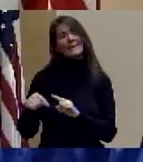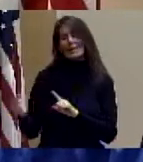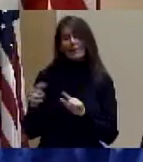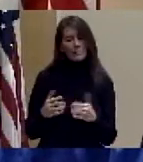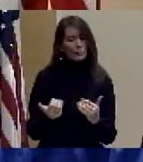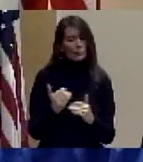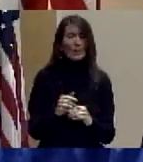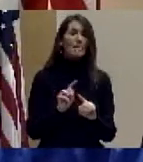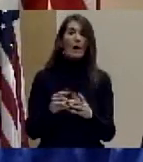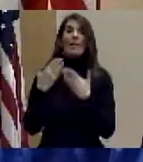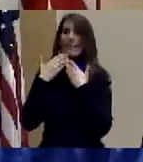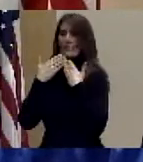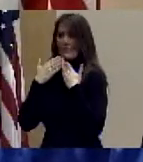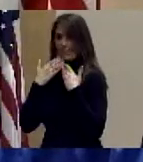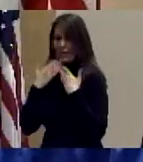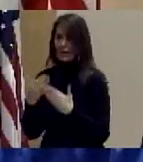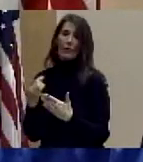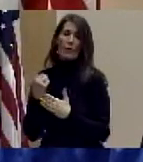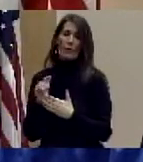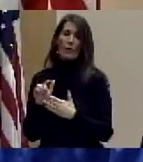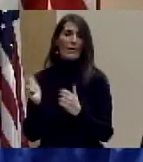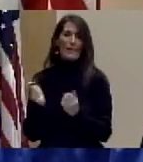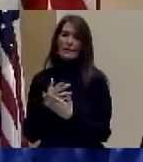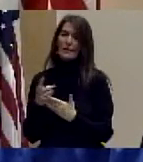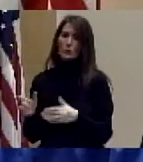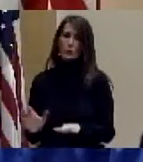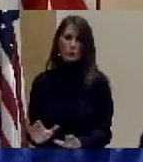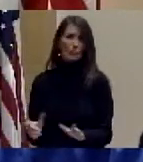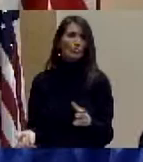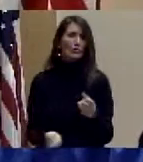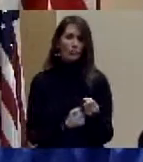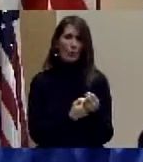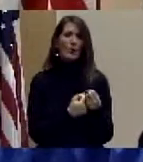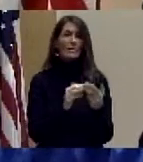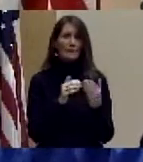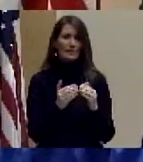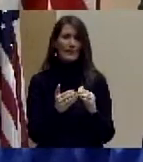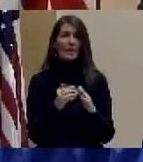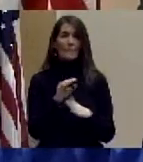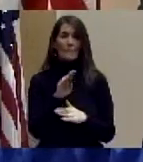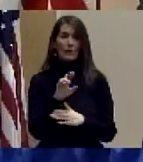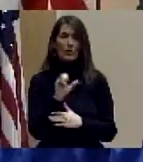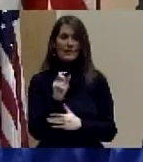tonight, but we thank you for all that you do to support the town of Brighton.